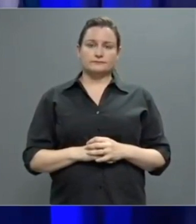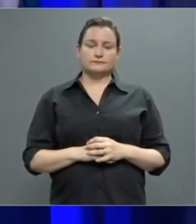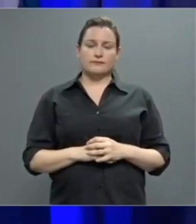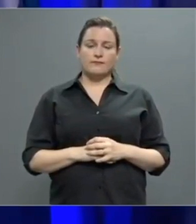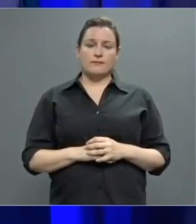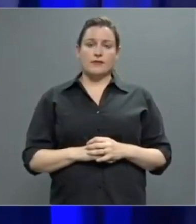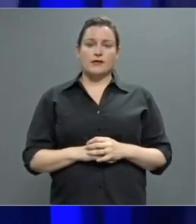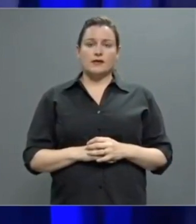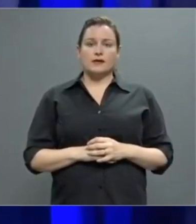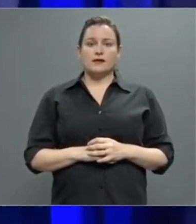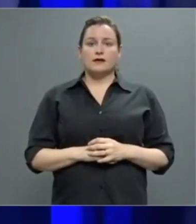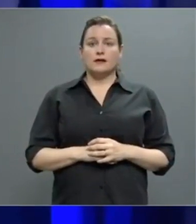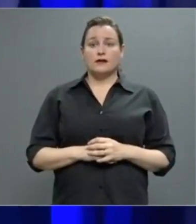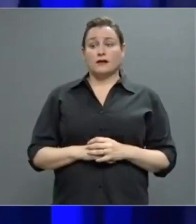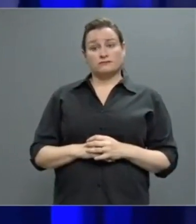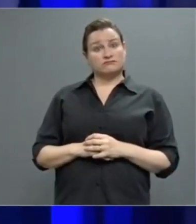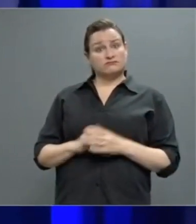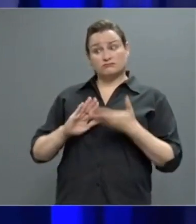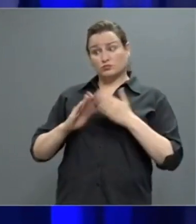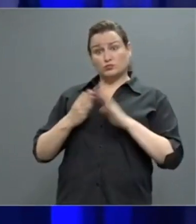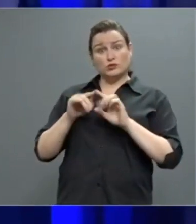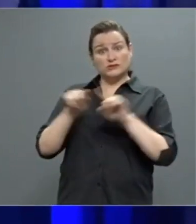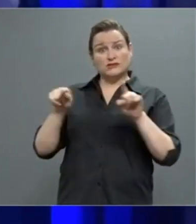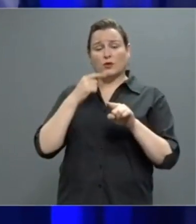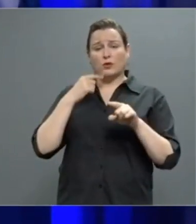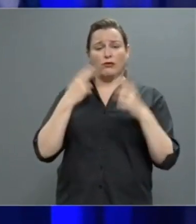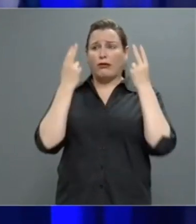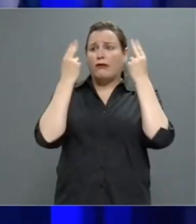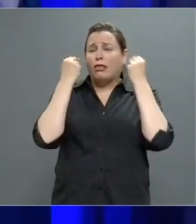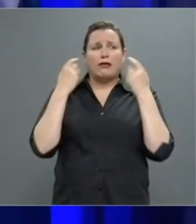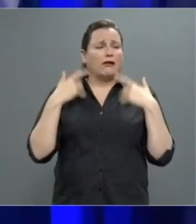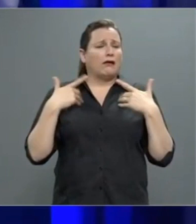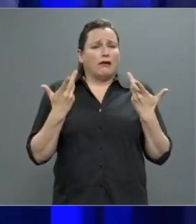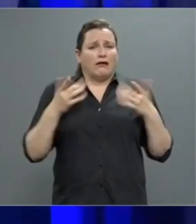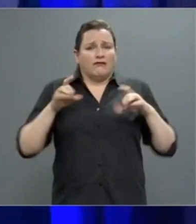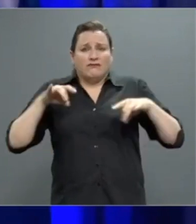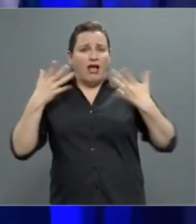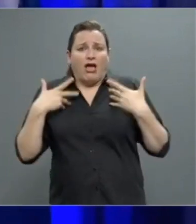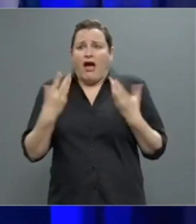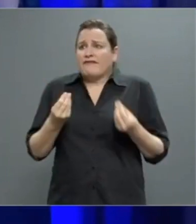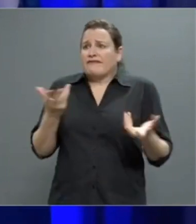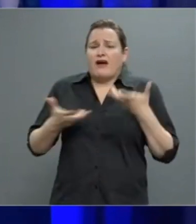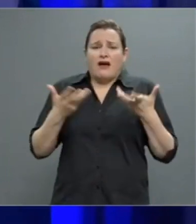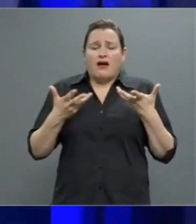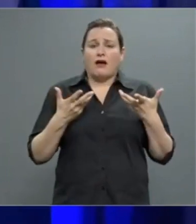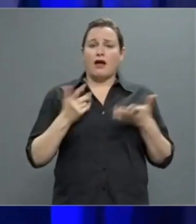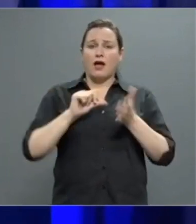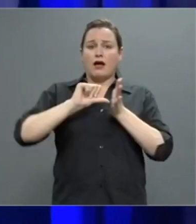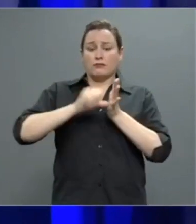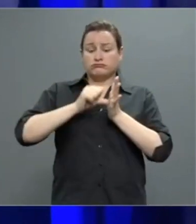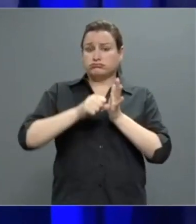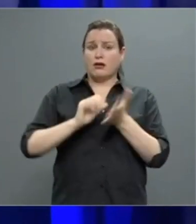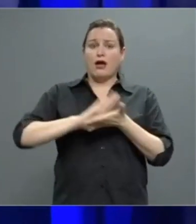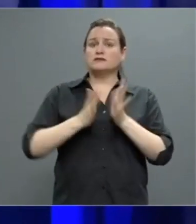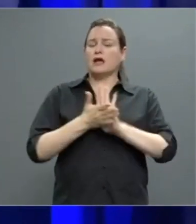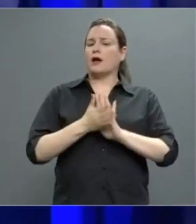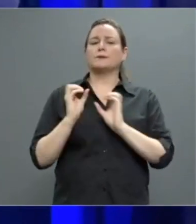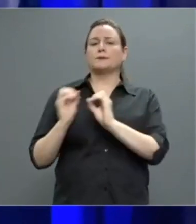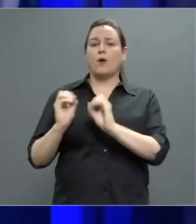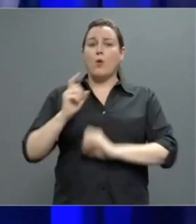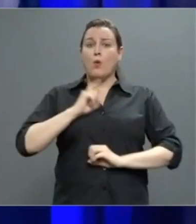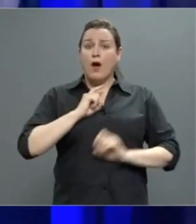People who are destitute and vulnerable may soon stop receiving social grants because corruption is bankrupting our